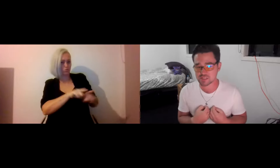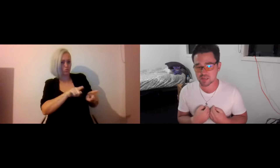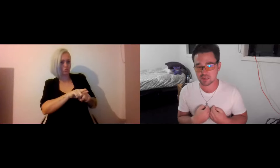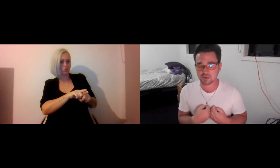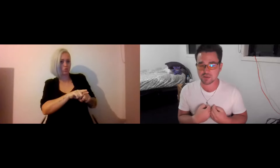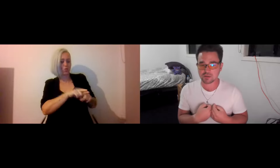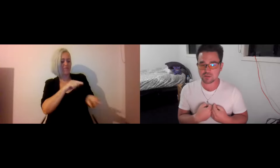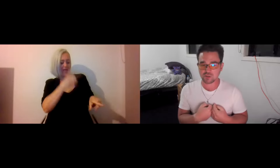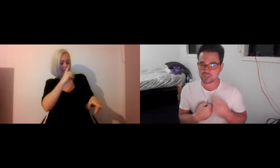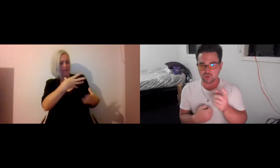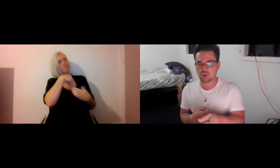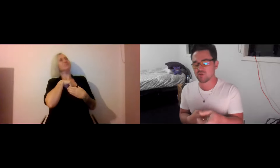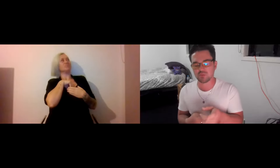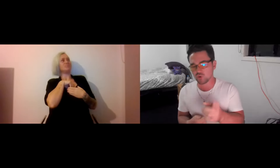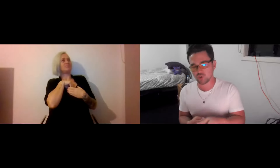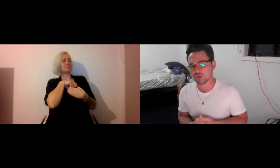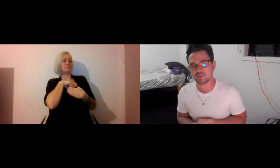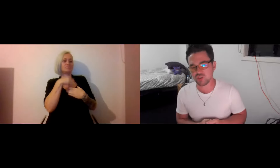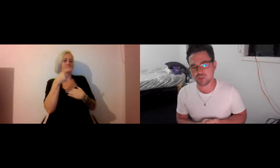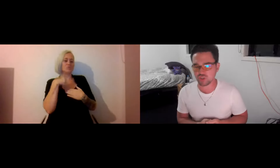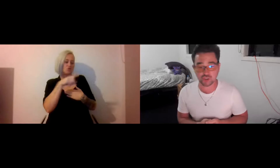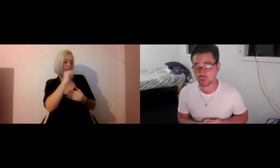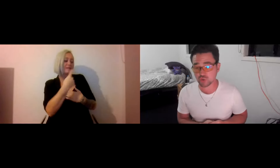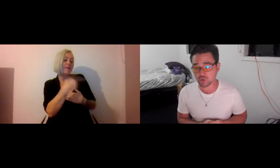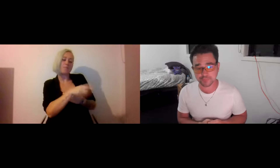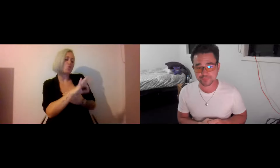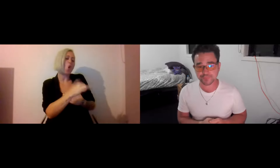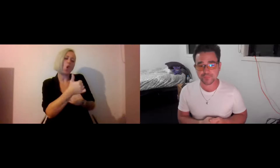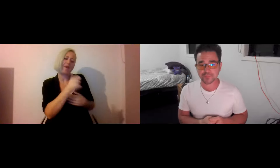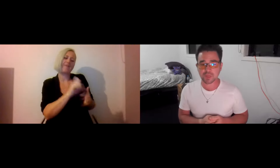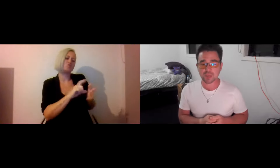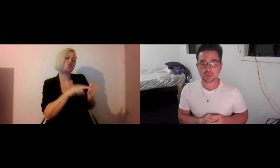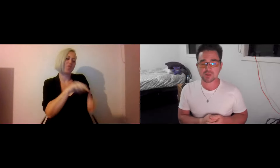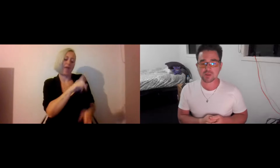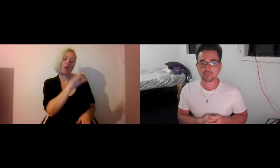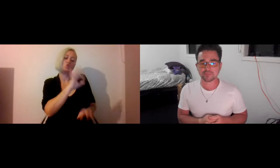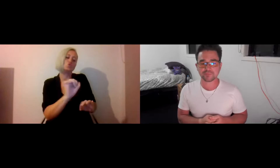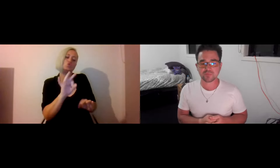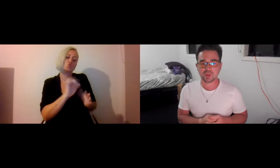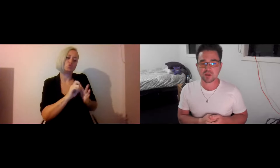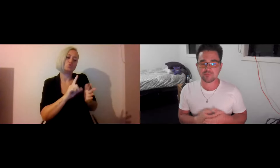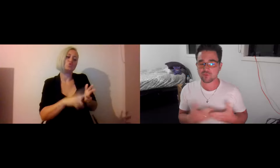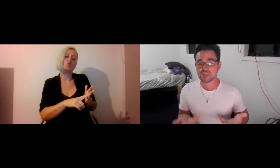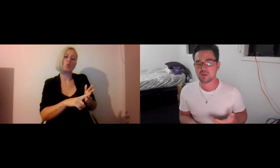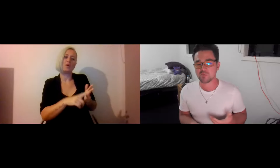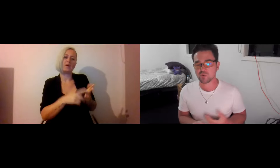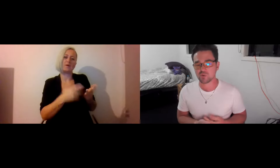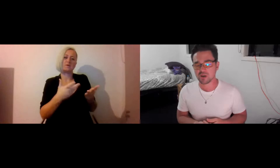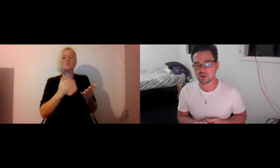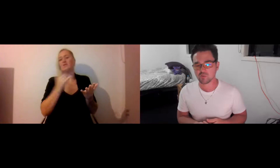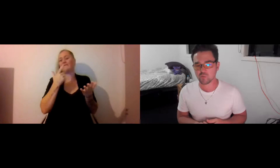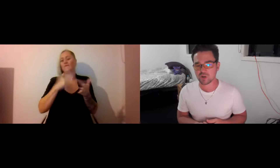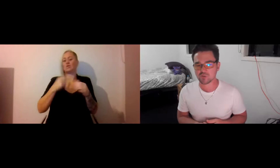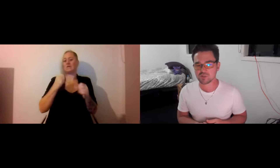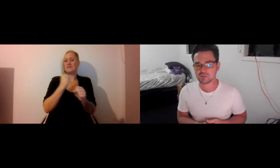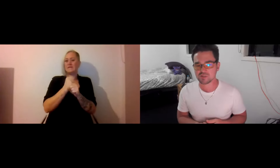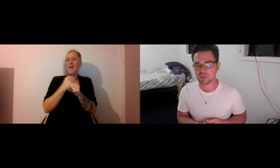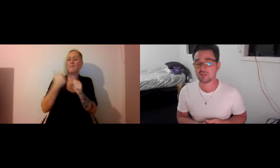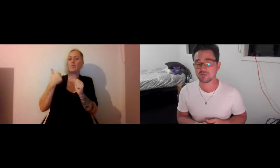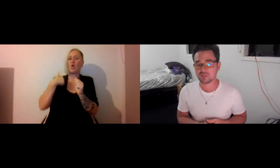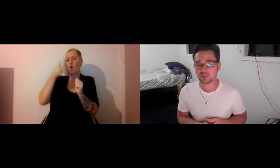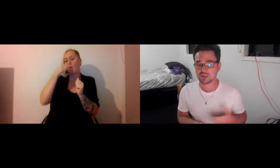that. It's like you could tell them, you're not good enough to do this, you shouldn't do it. So, for example, when I